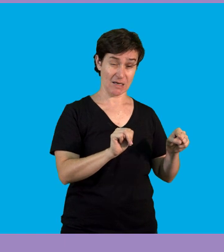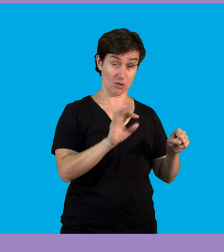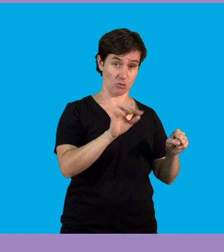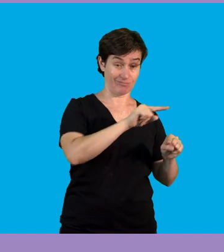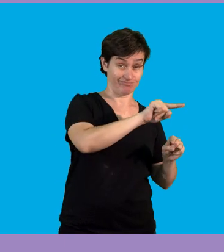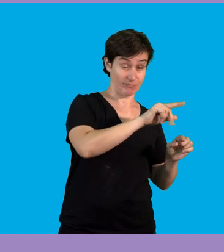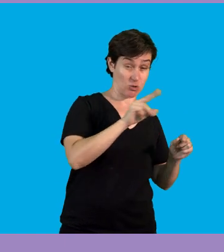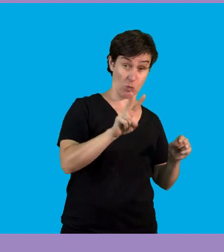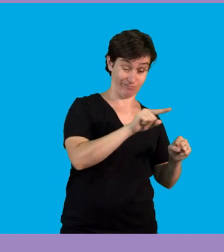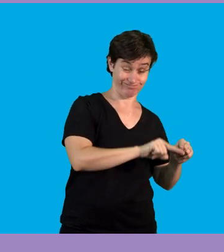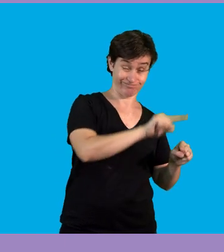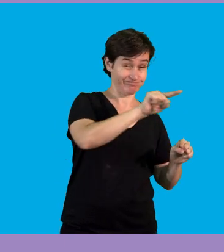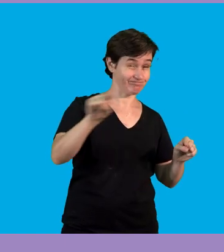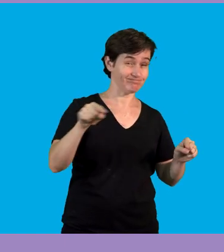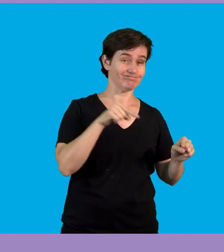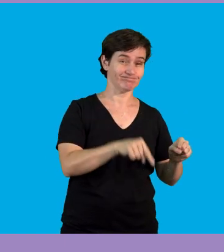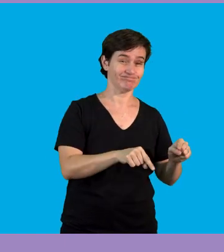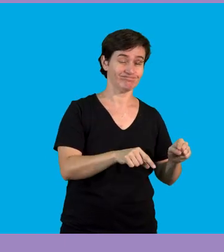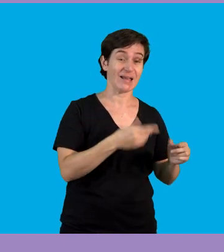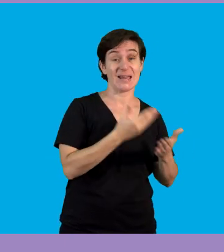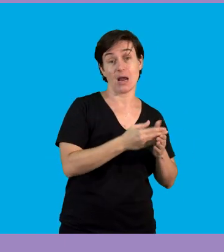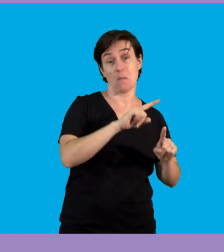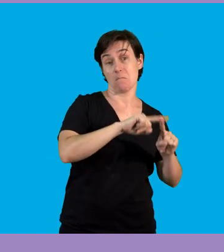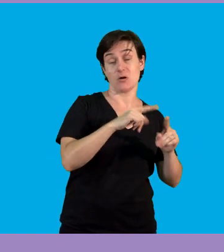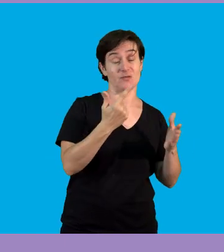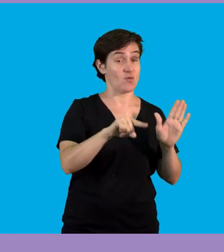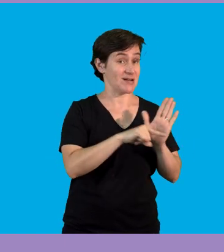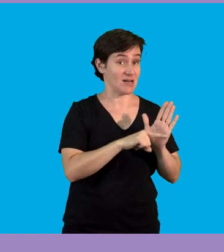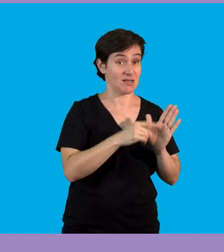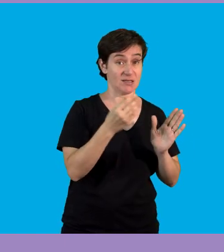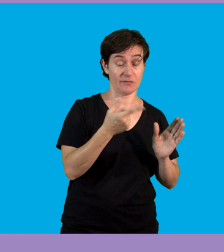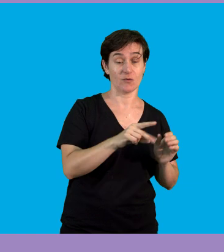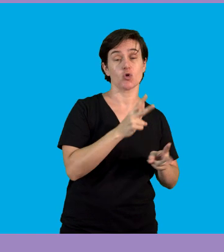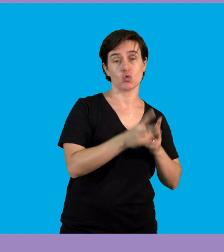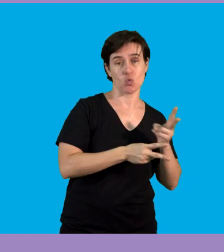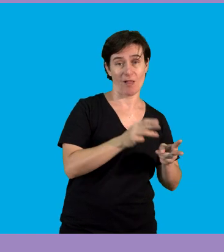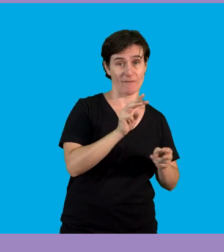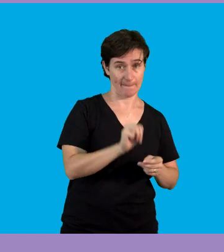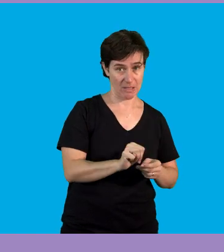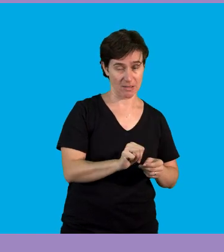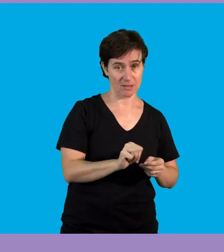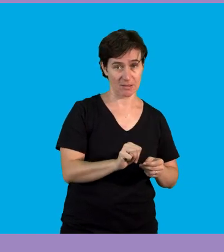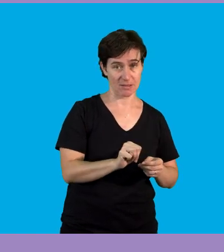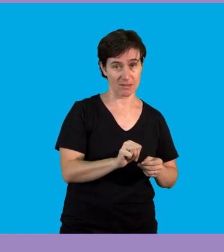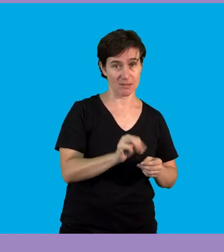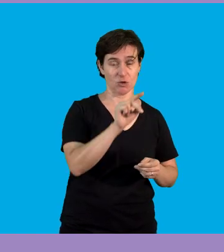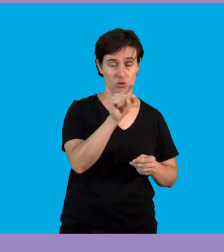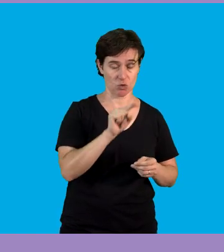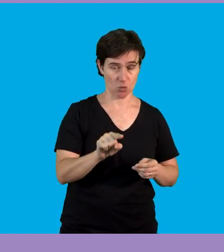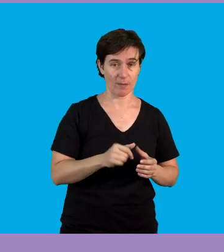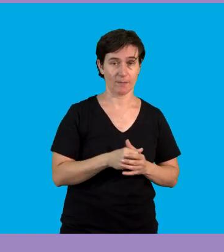the unknown value is a positive or a negative 12 meters. Sorry, not meters squared,